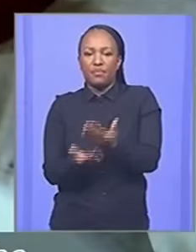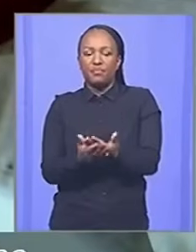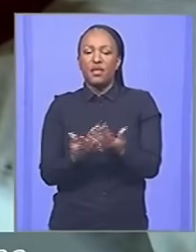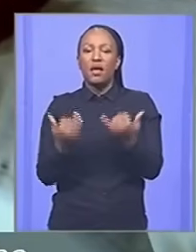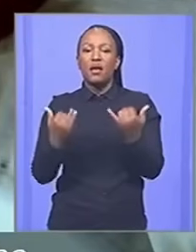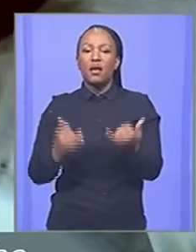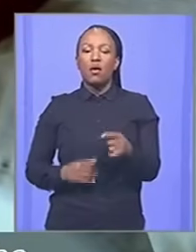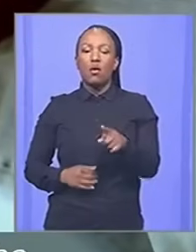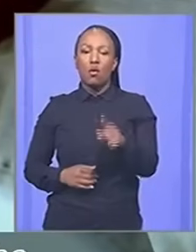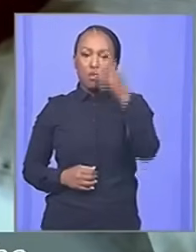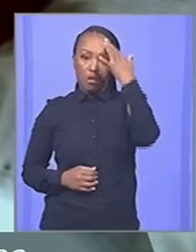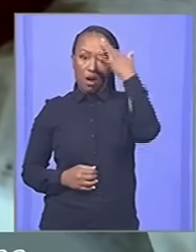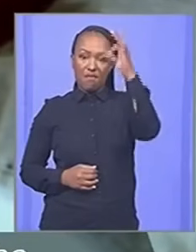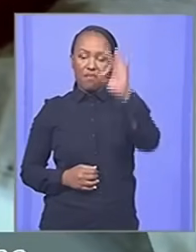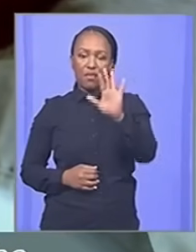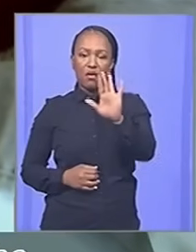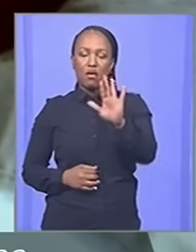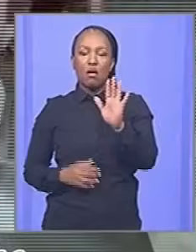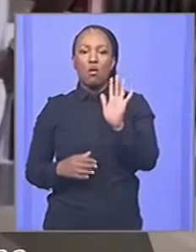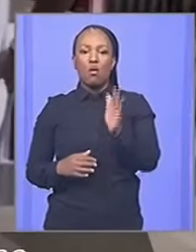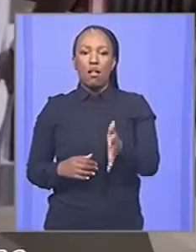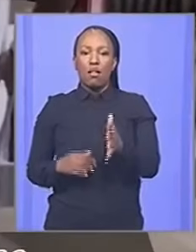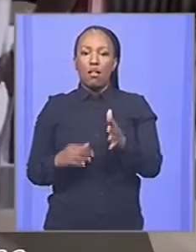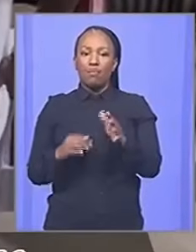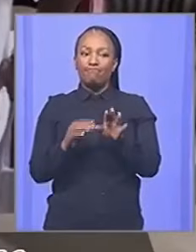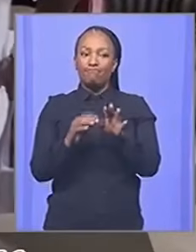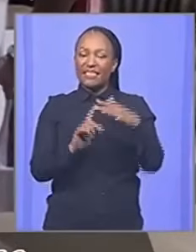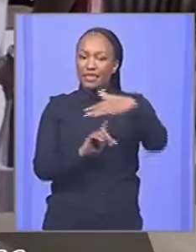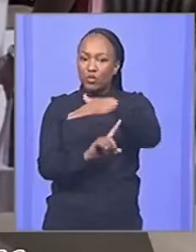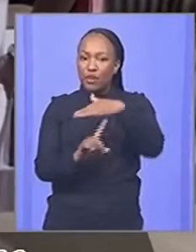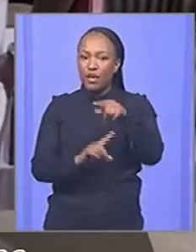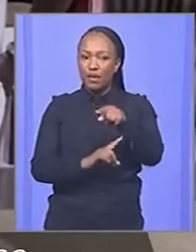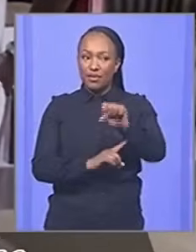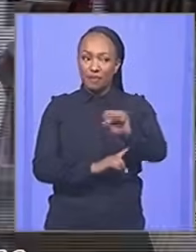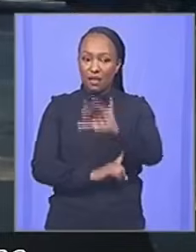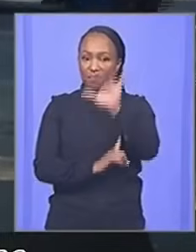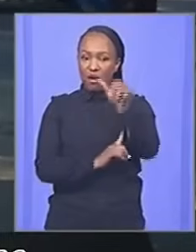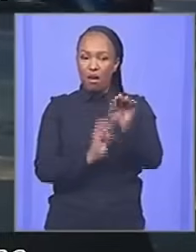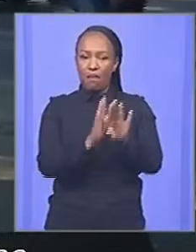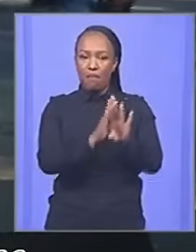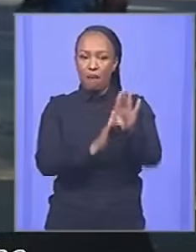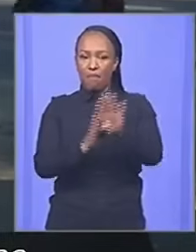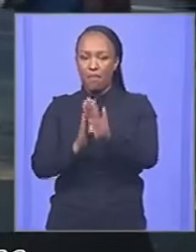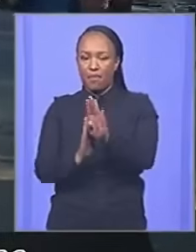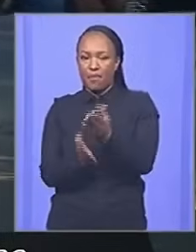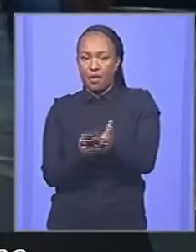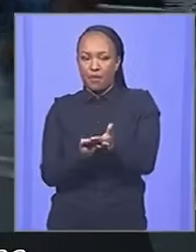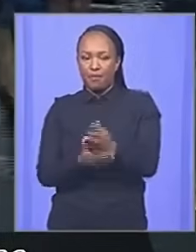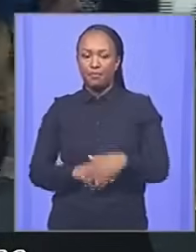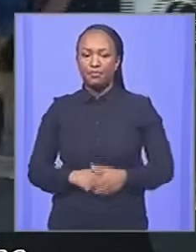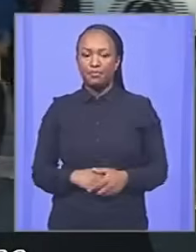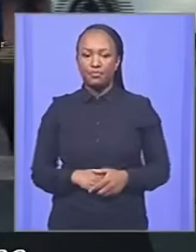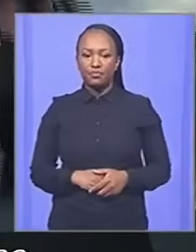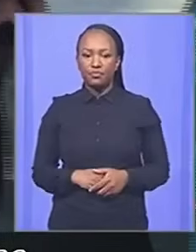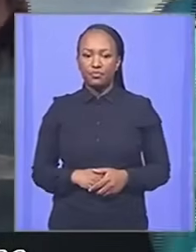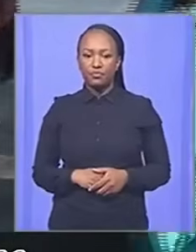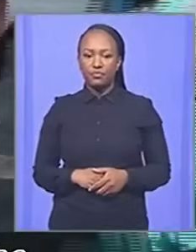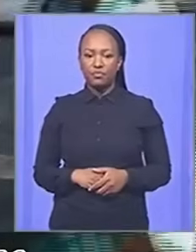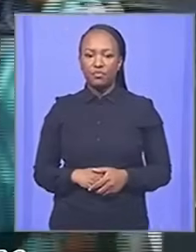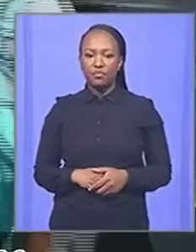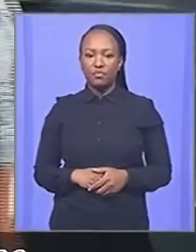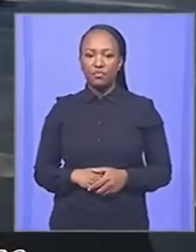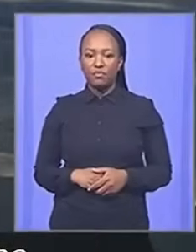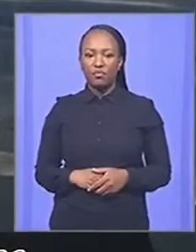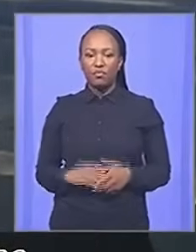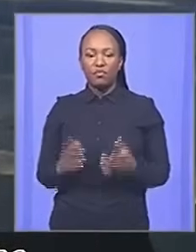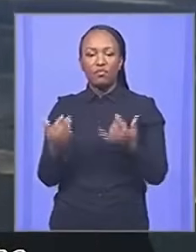moswa e tla kaonafatša maemo a Afrika Borwa. E ka ba le changes nyana se e le gore ne se ka tsa shitse mekgatlo re shime ka moka